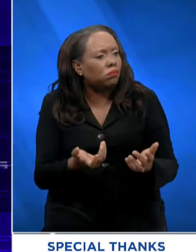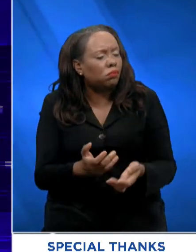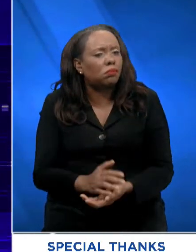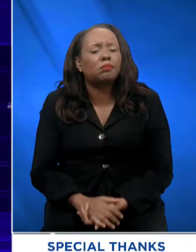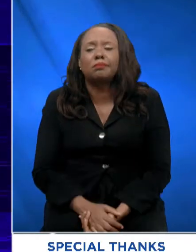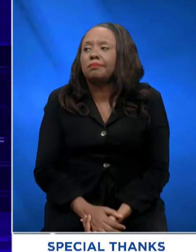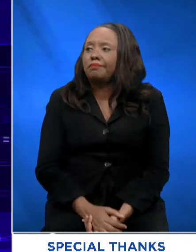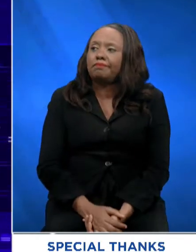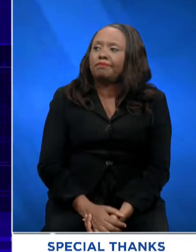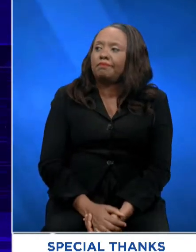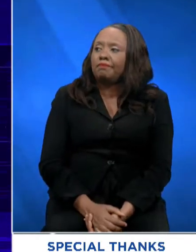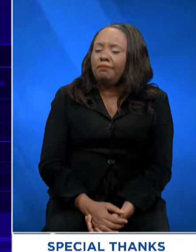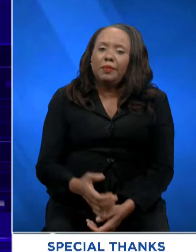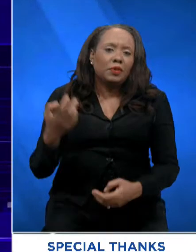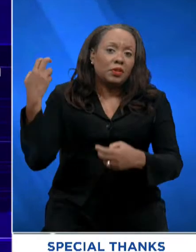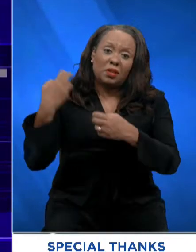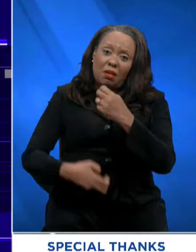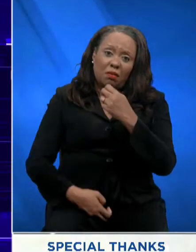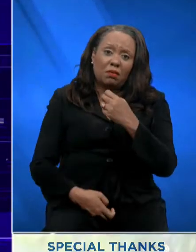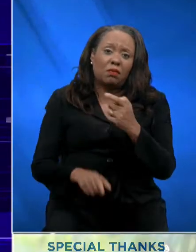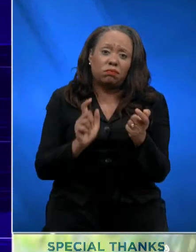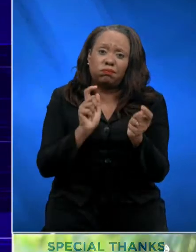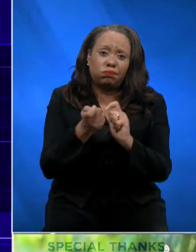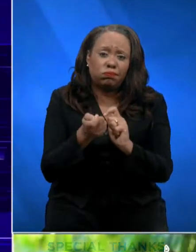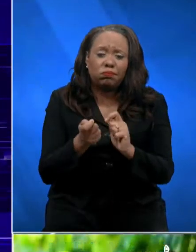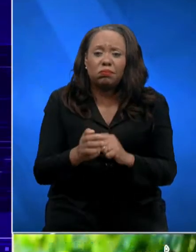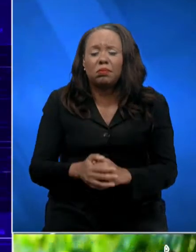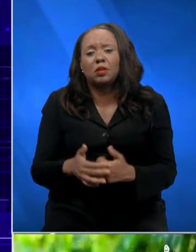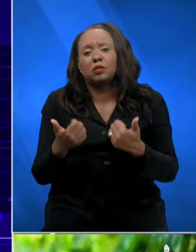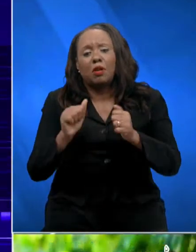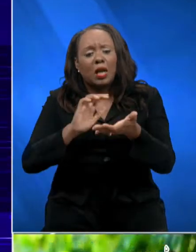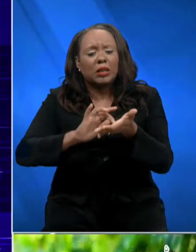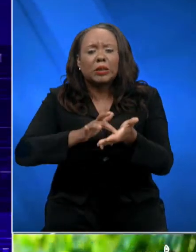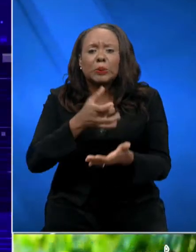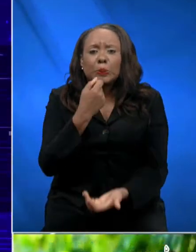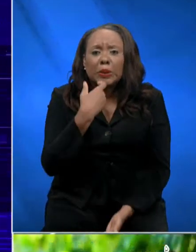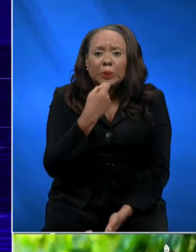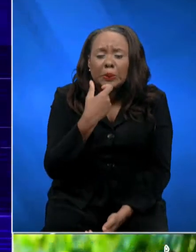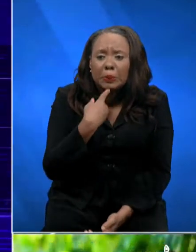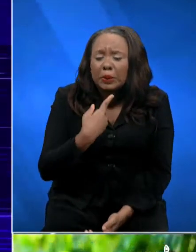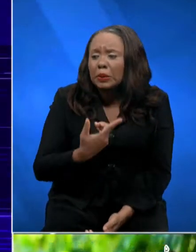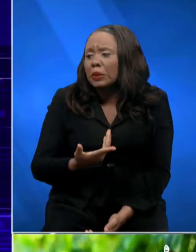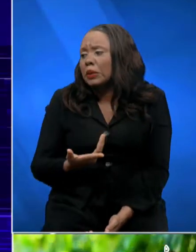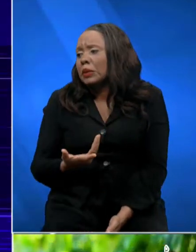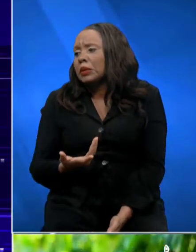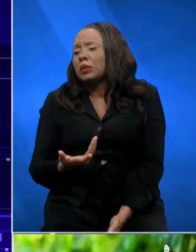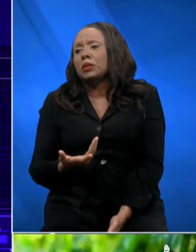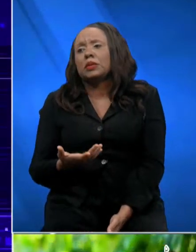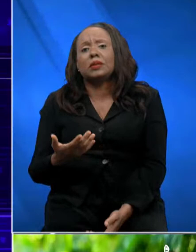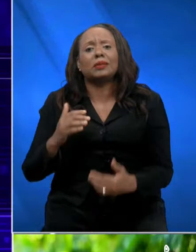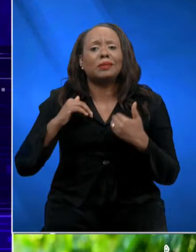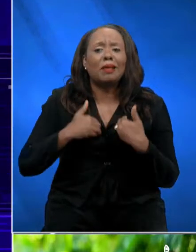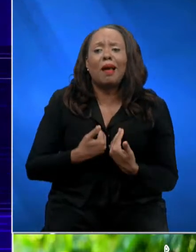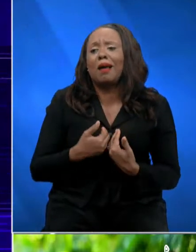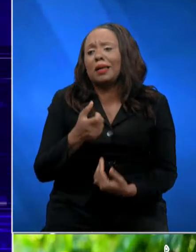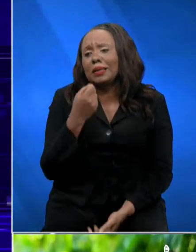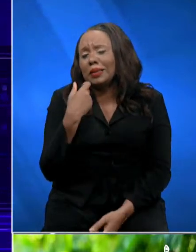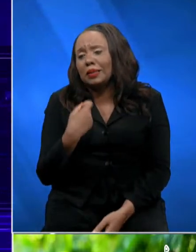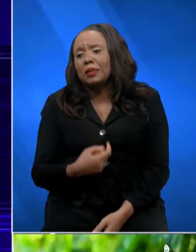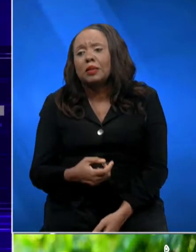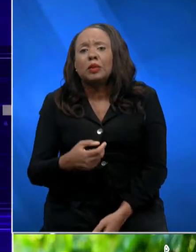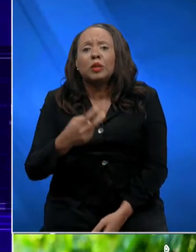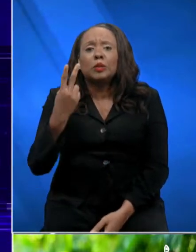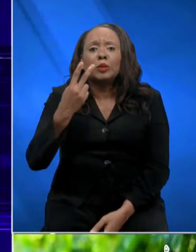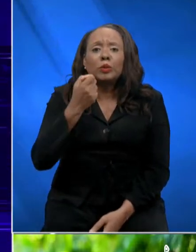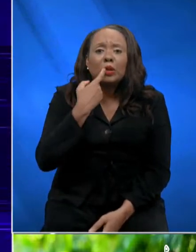It was a hard adjustment because you tried medications and stuff, and you get tired of medication because it's 2 tablets 3